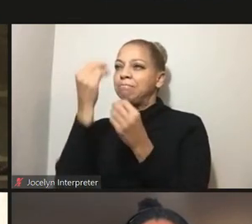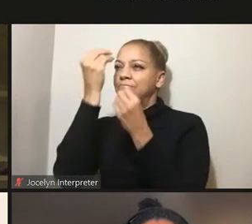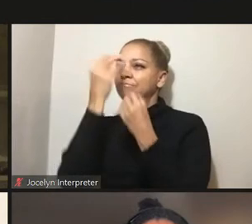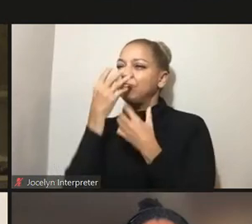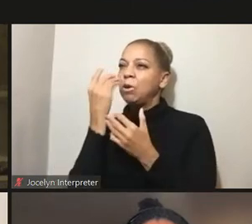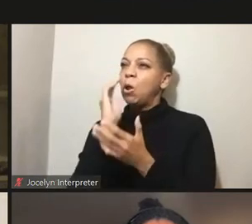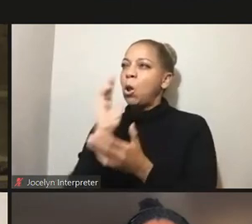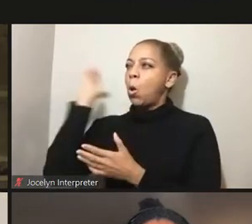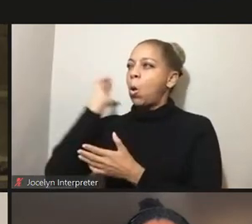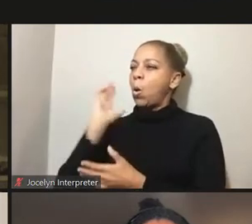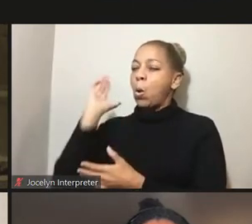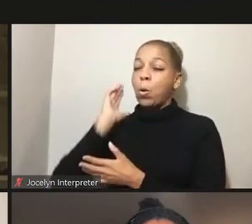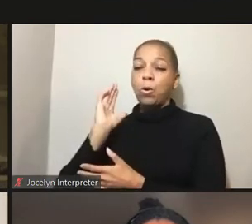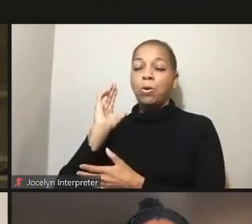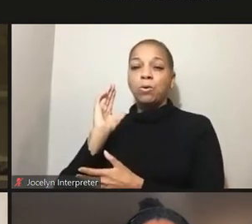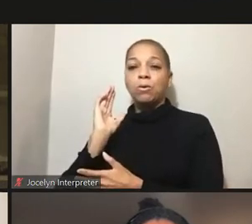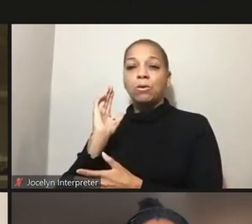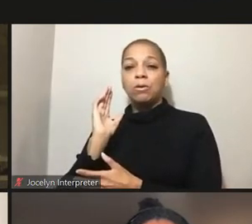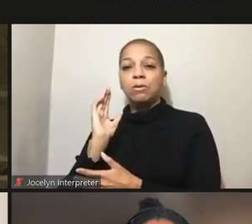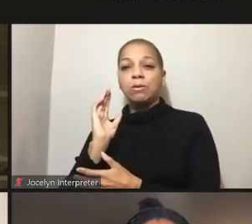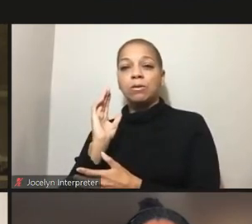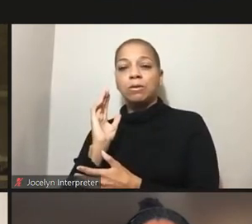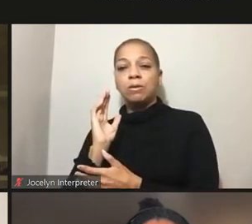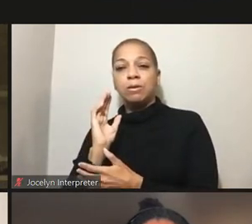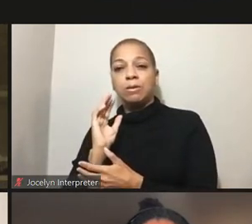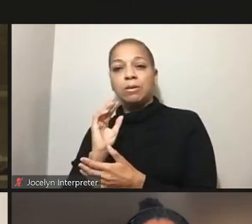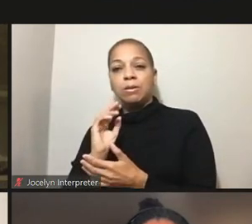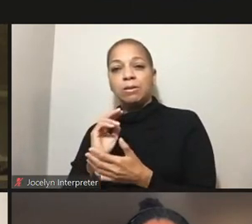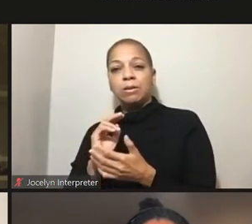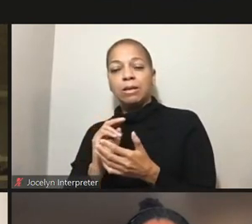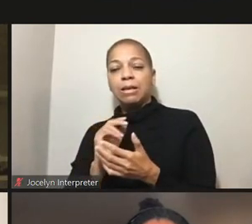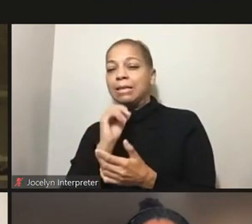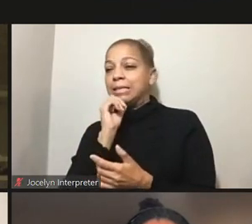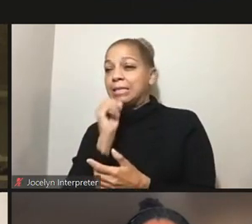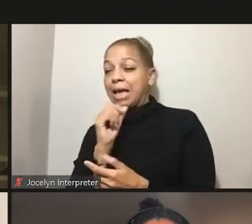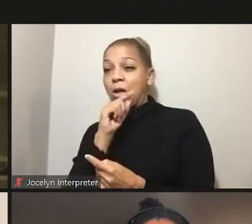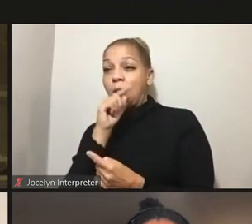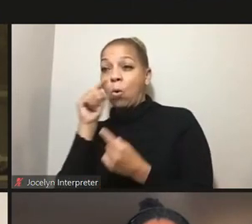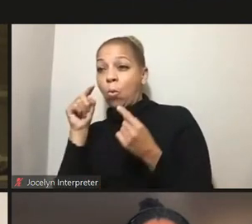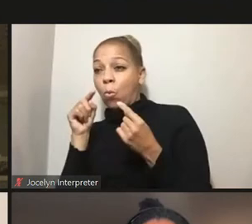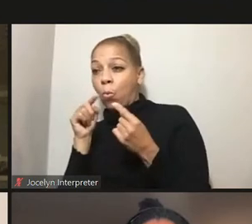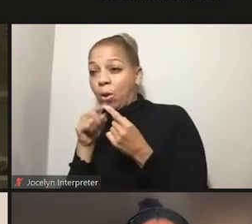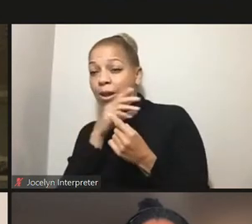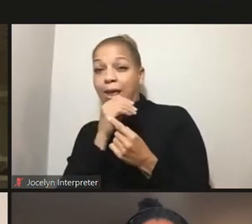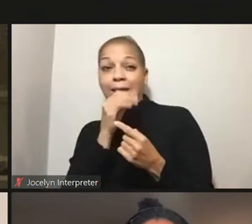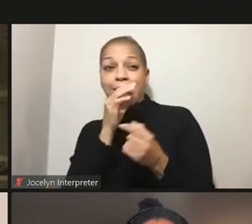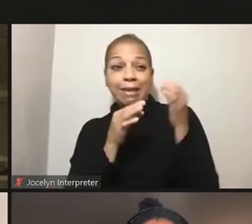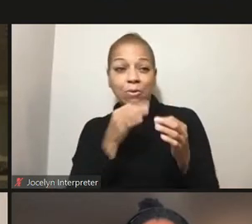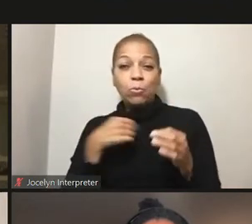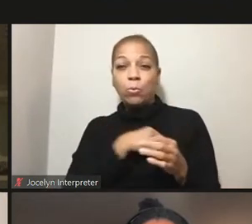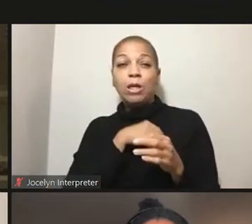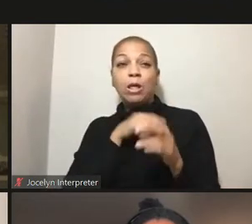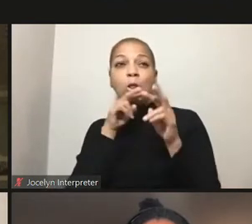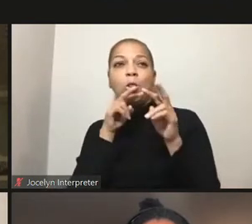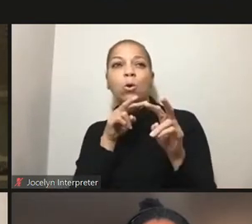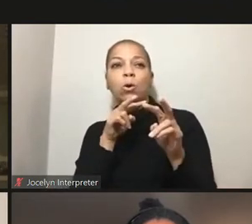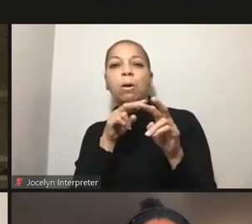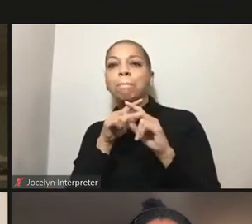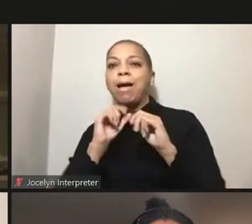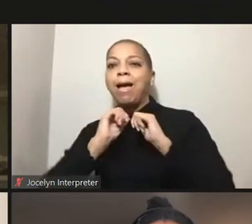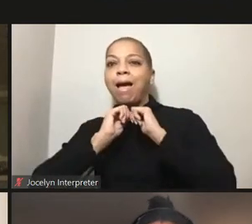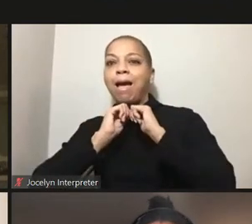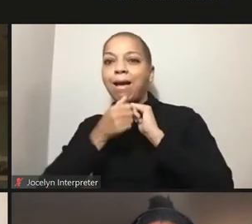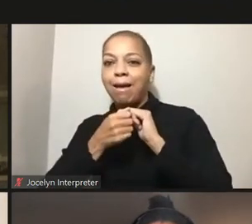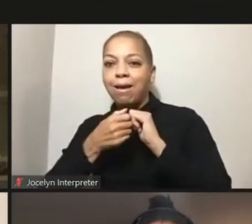It's not when and if we look, it's how we look.